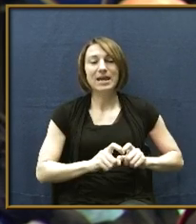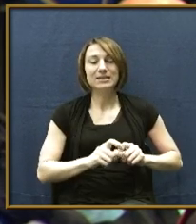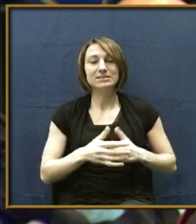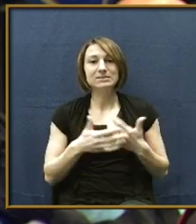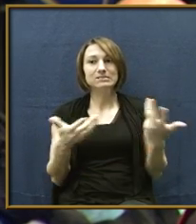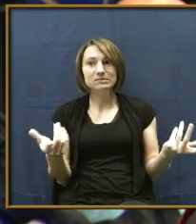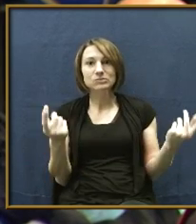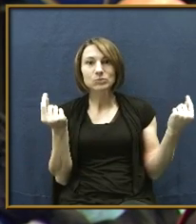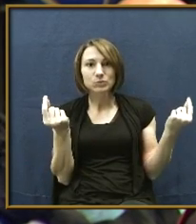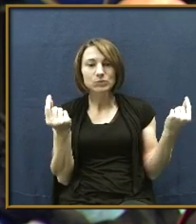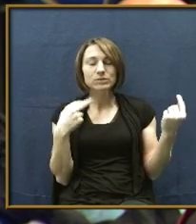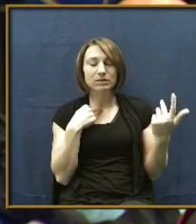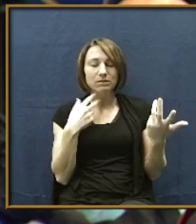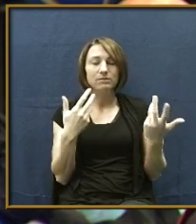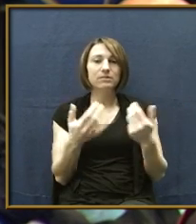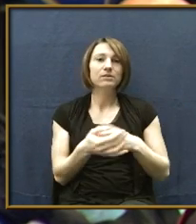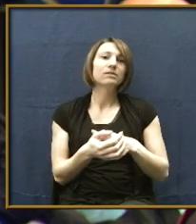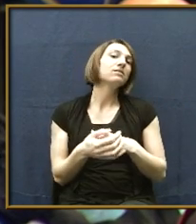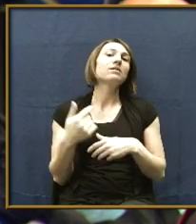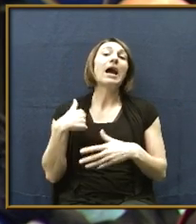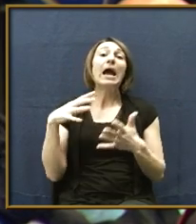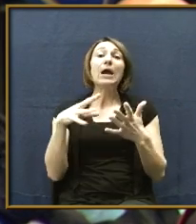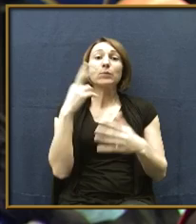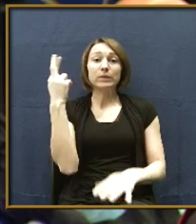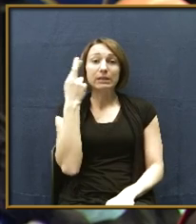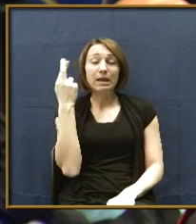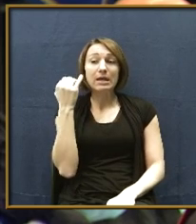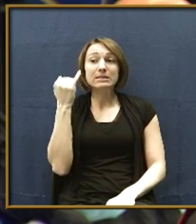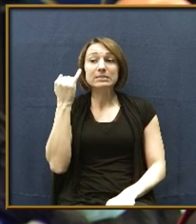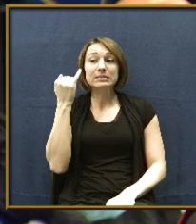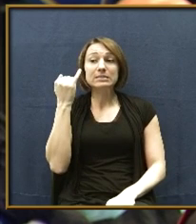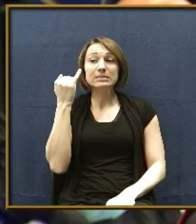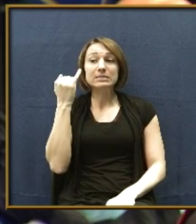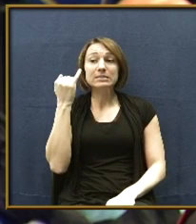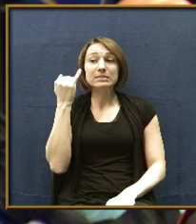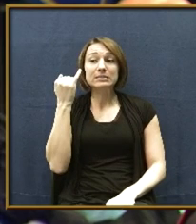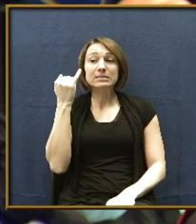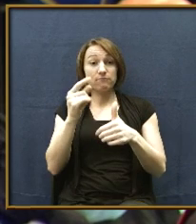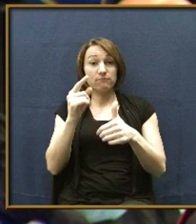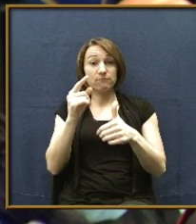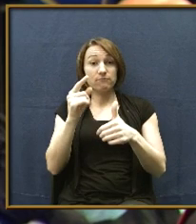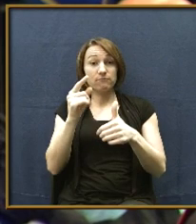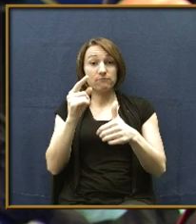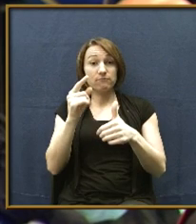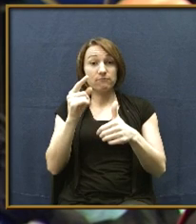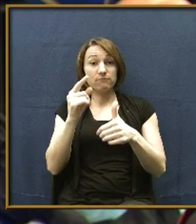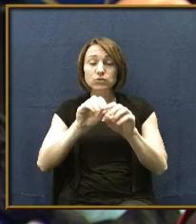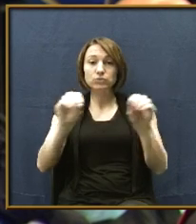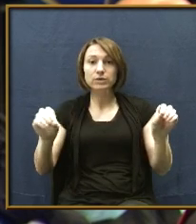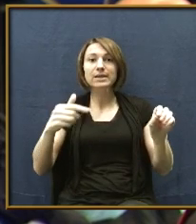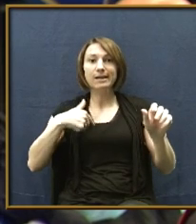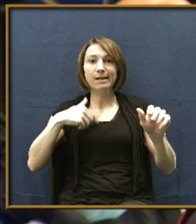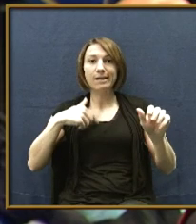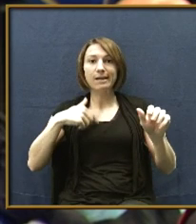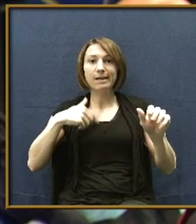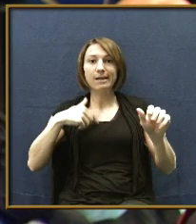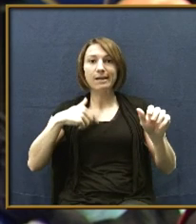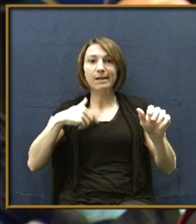experience that I needed. But I learned that if I had a master's degree, I